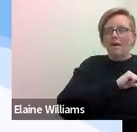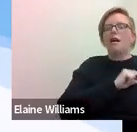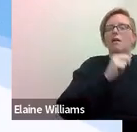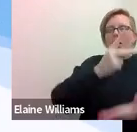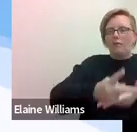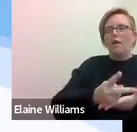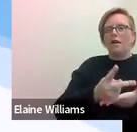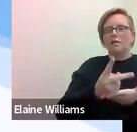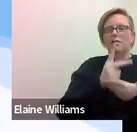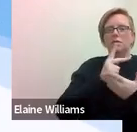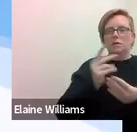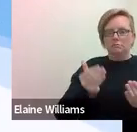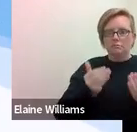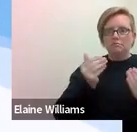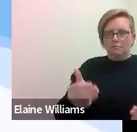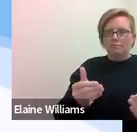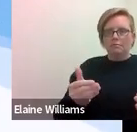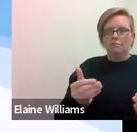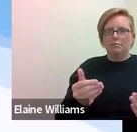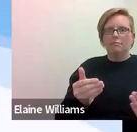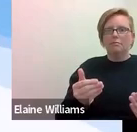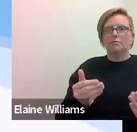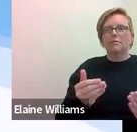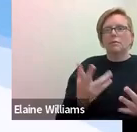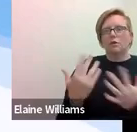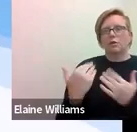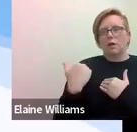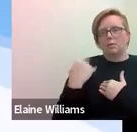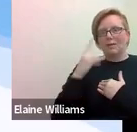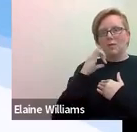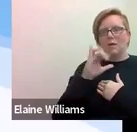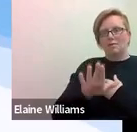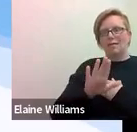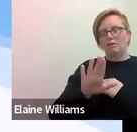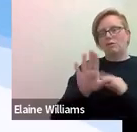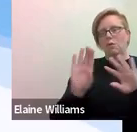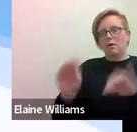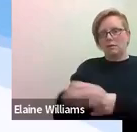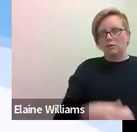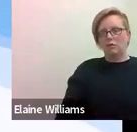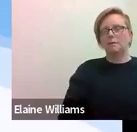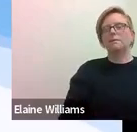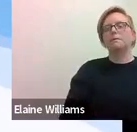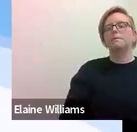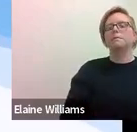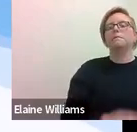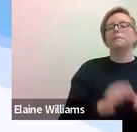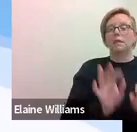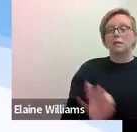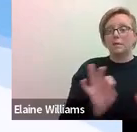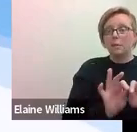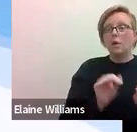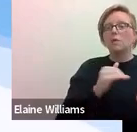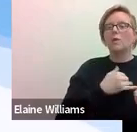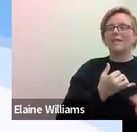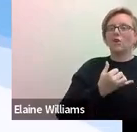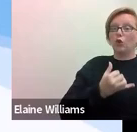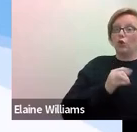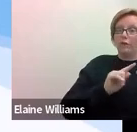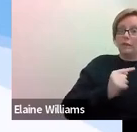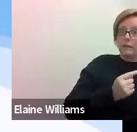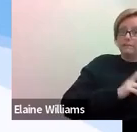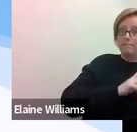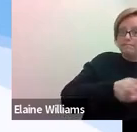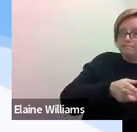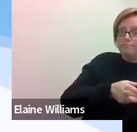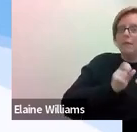So it's important definitely to have some of the child's current team there to